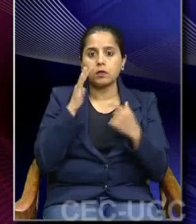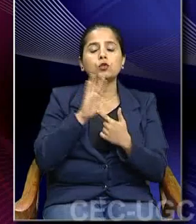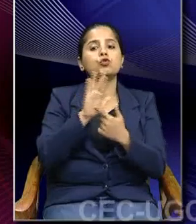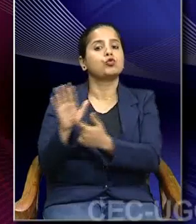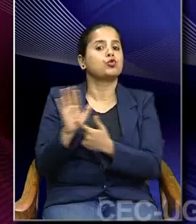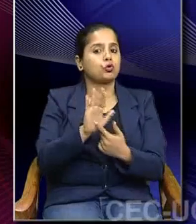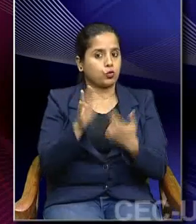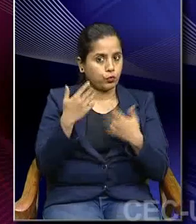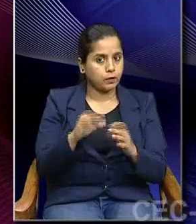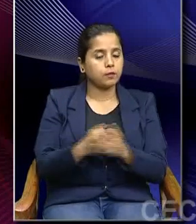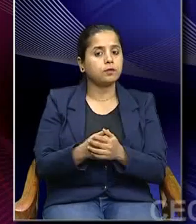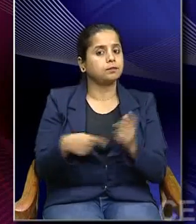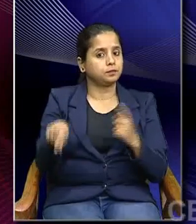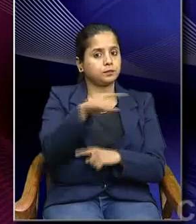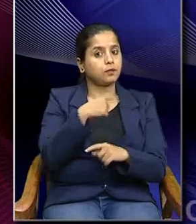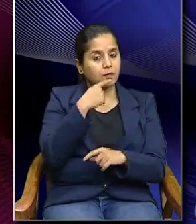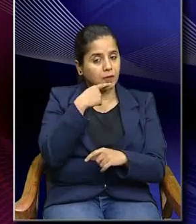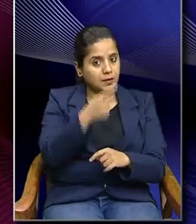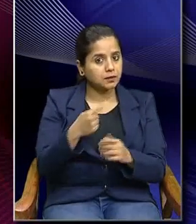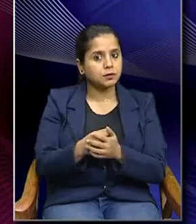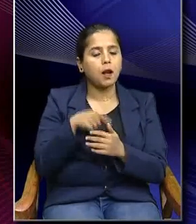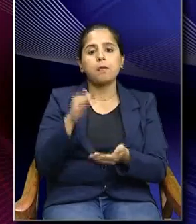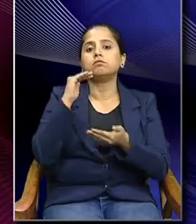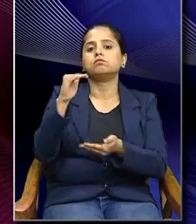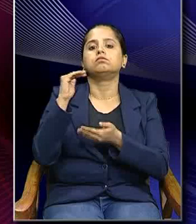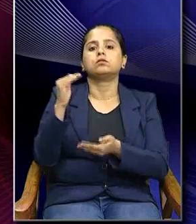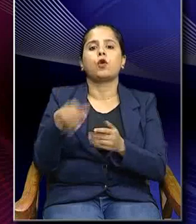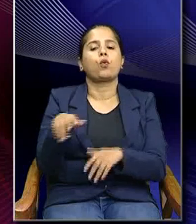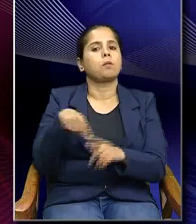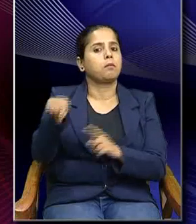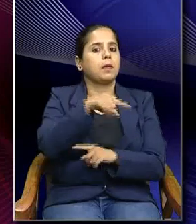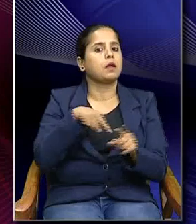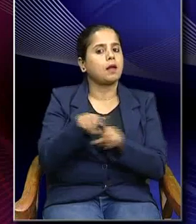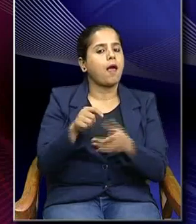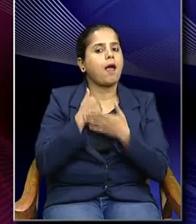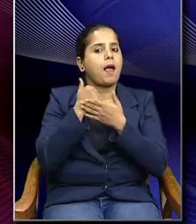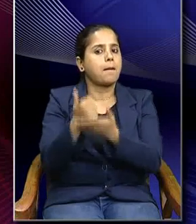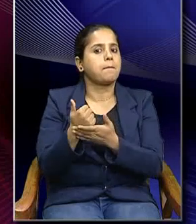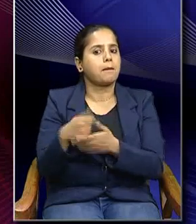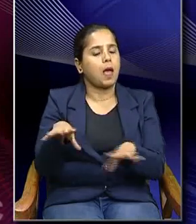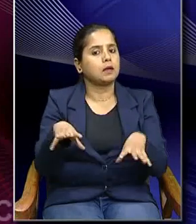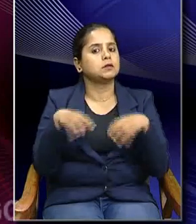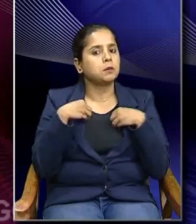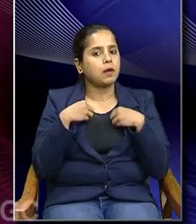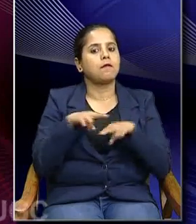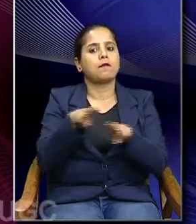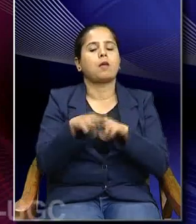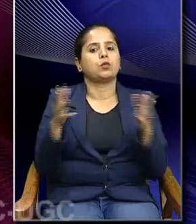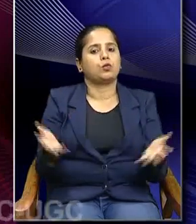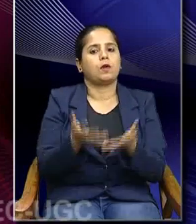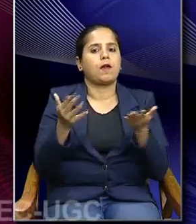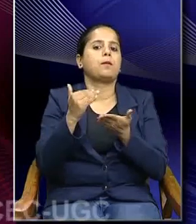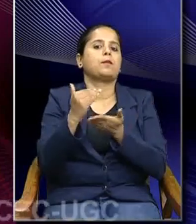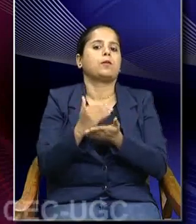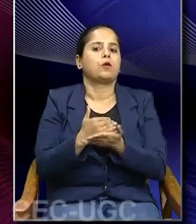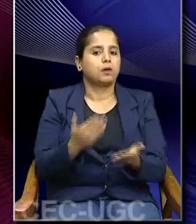in kind of prize or award which will help them to adopt the family welfare